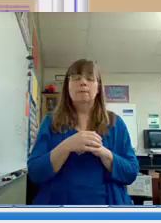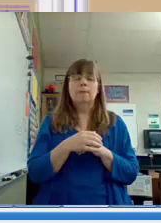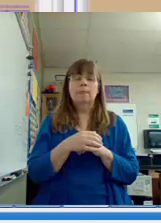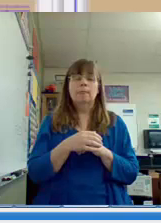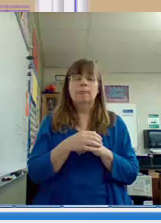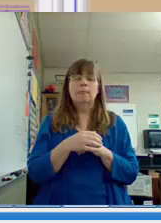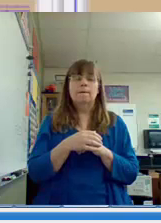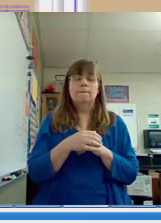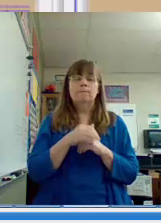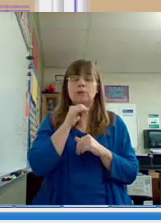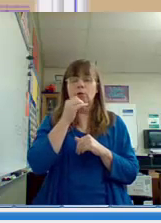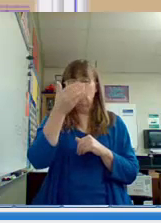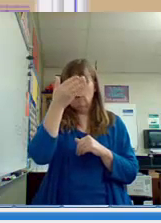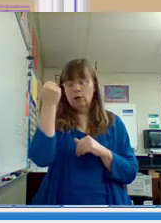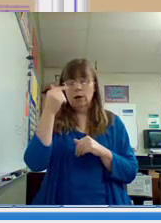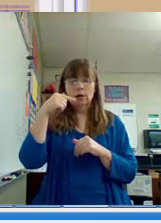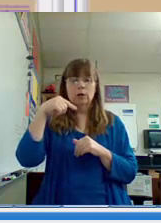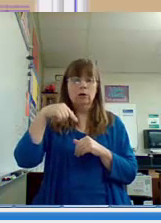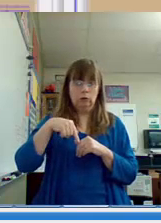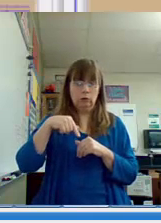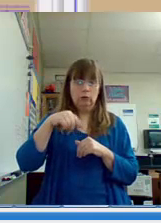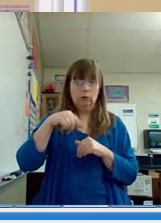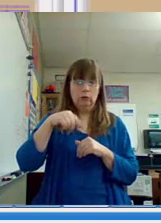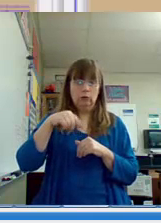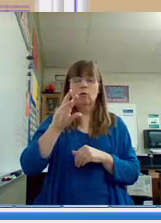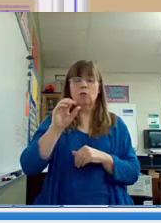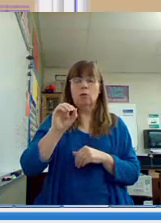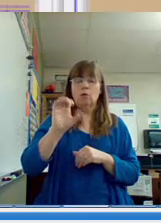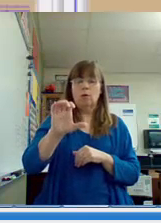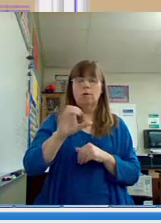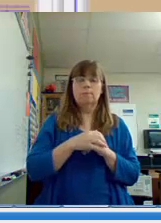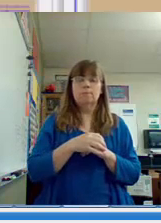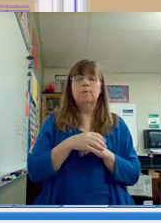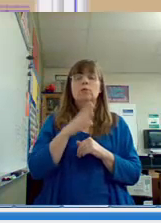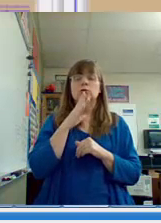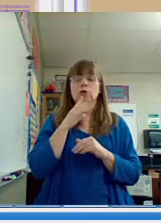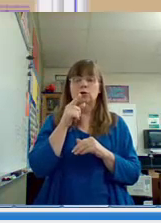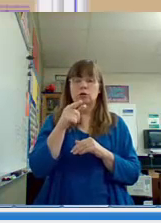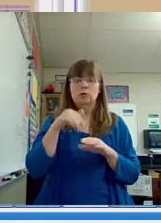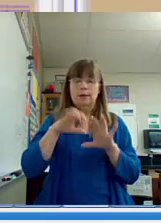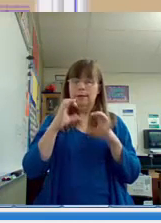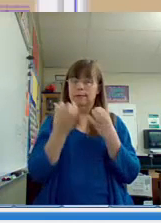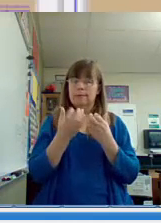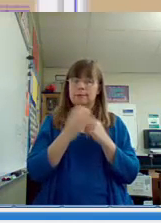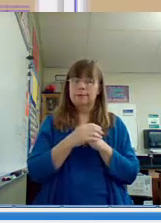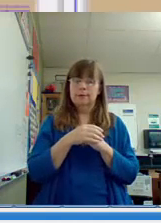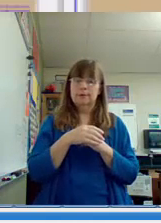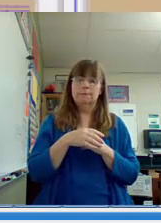All right, so don't forget to do your quacks, and we'll talk to you in class. Bye.